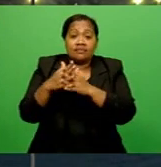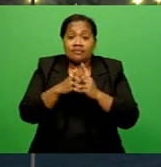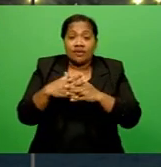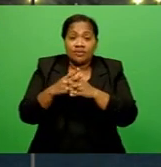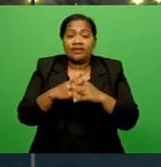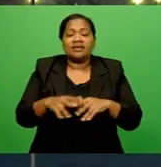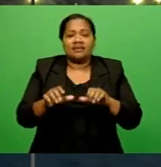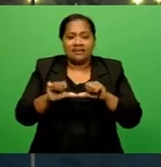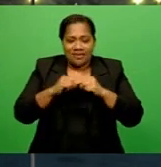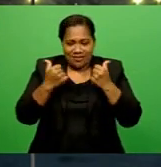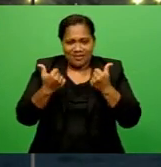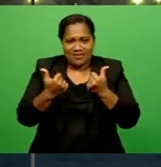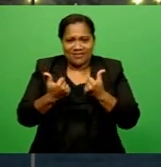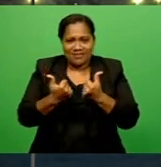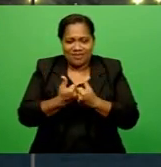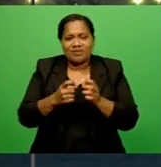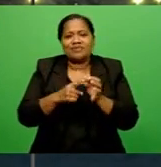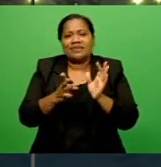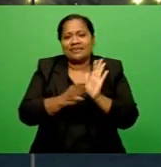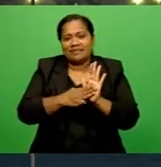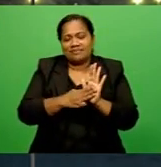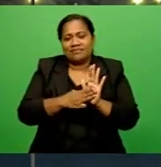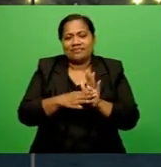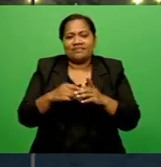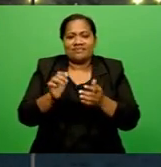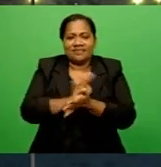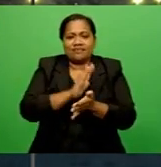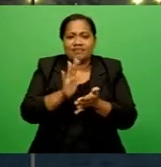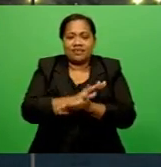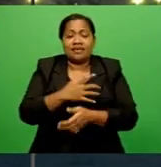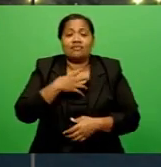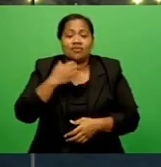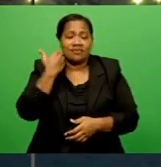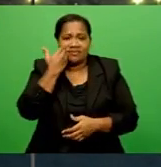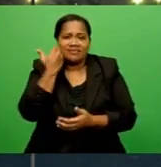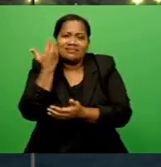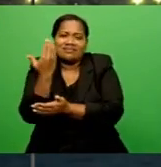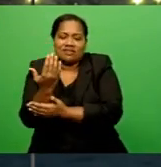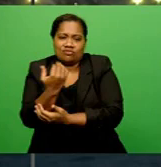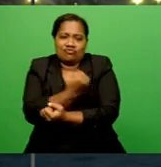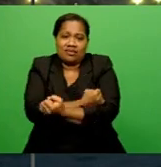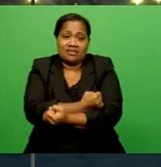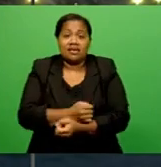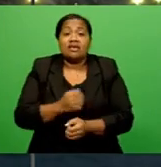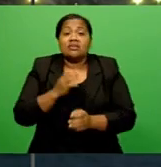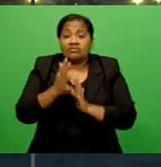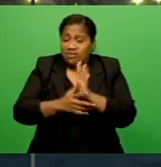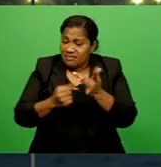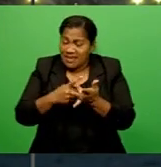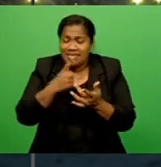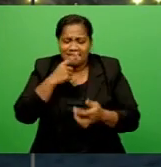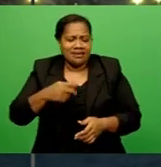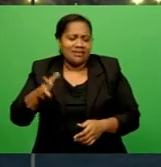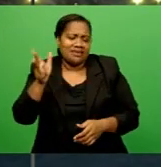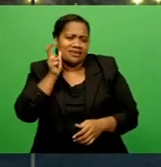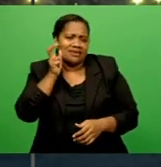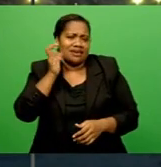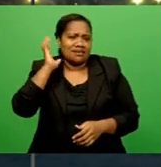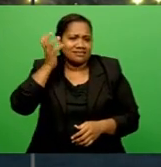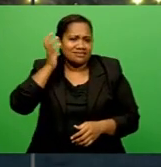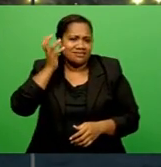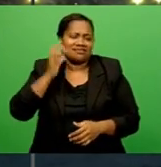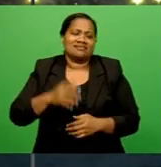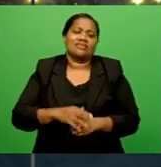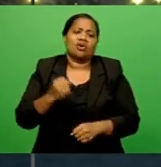PM rejoices, and more sex workers addicted to drugs. For these stories and others, you can tune in daily to our sister radio station Gold